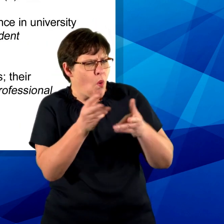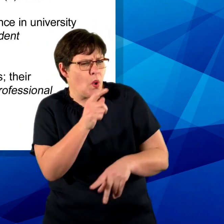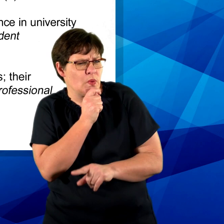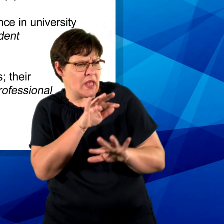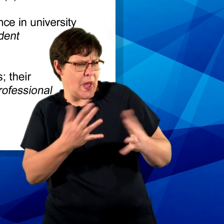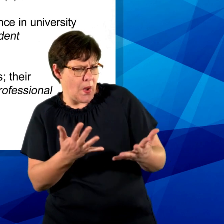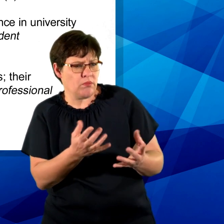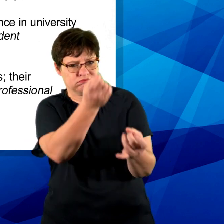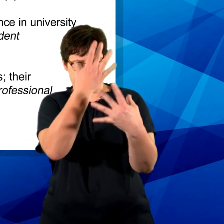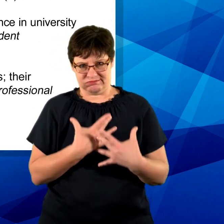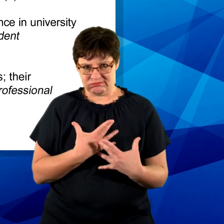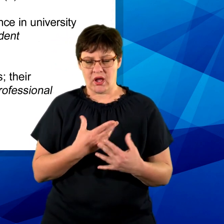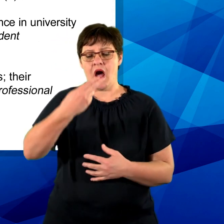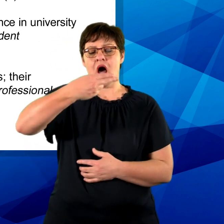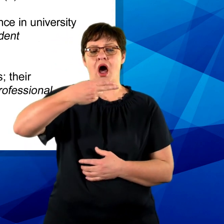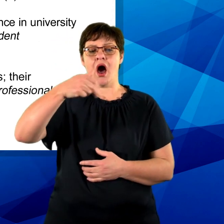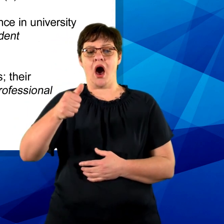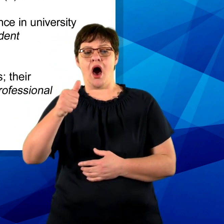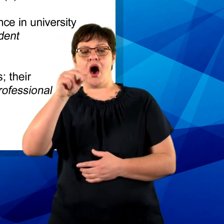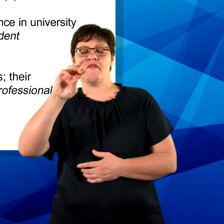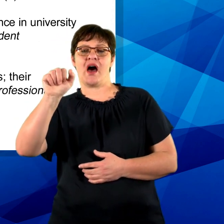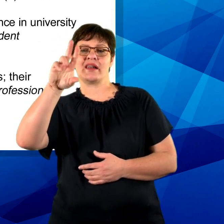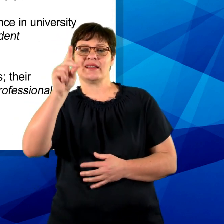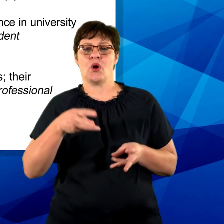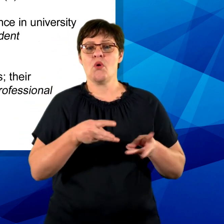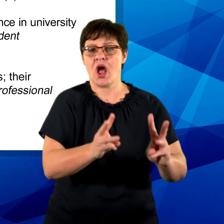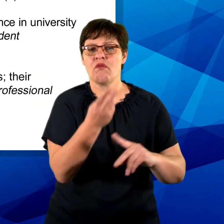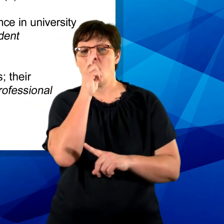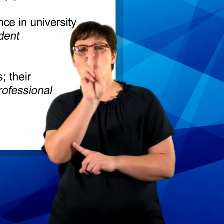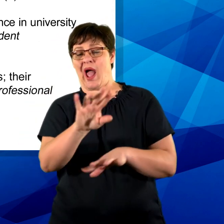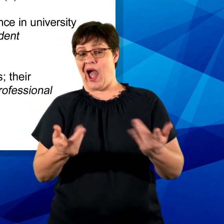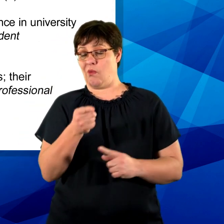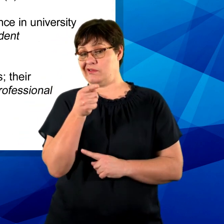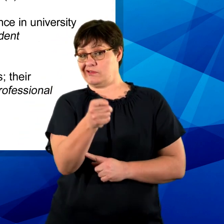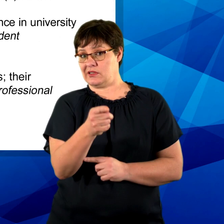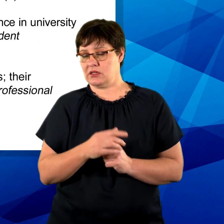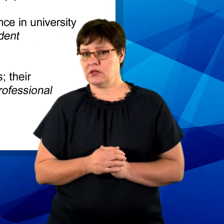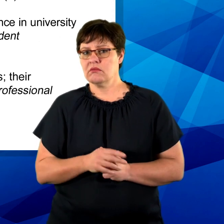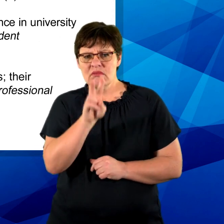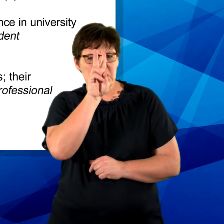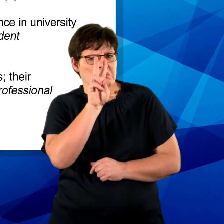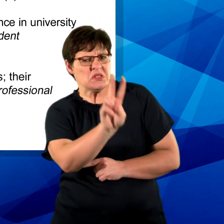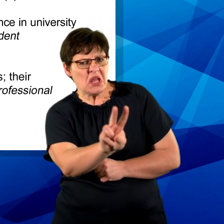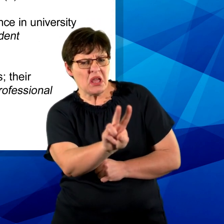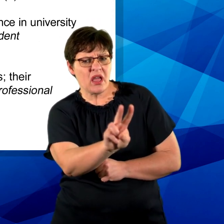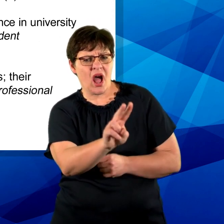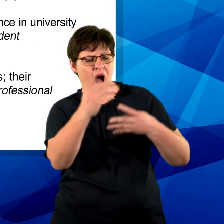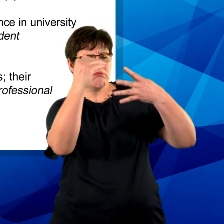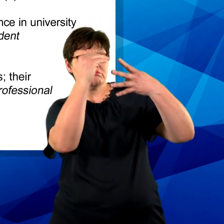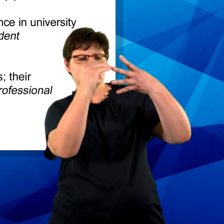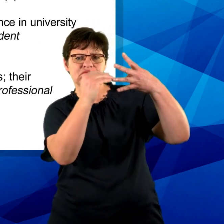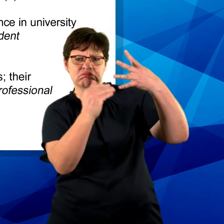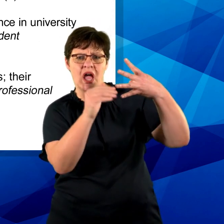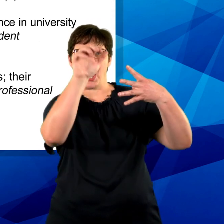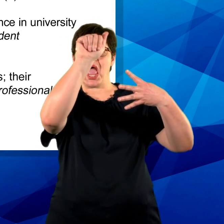According to a version of the Harvard style, the reference list entries will look like this. Note that the entries are in alphabetical